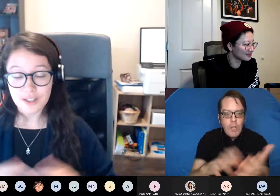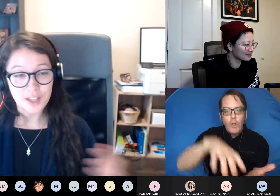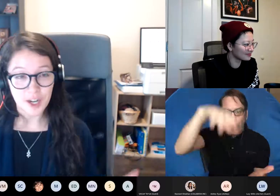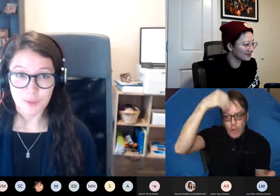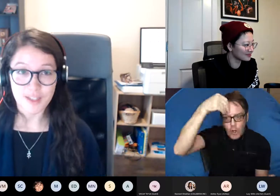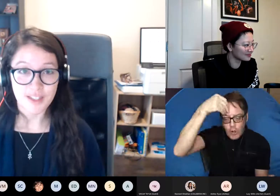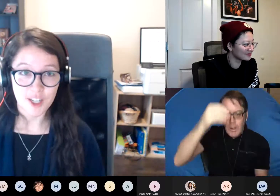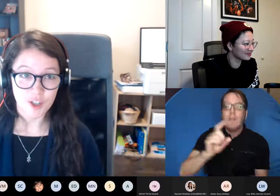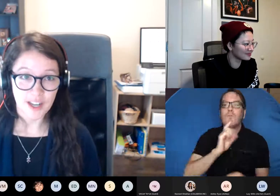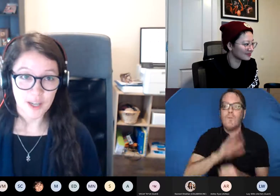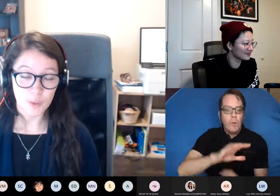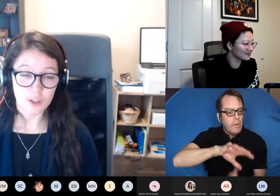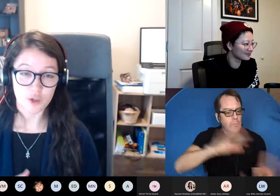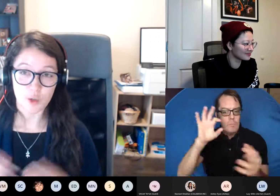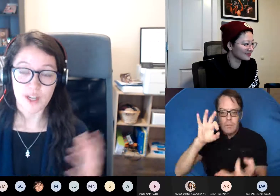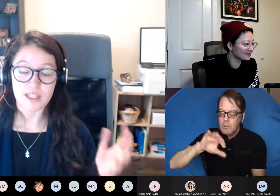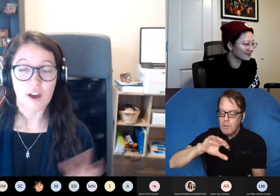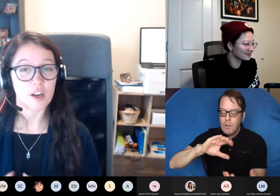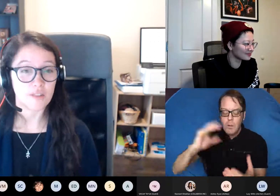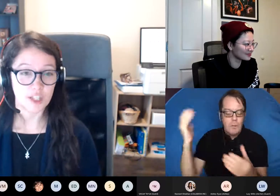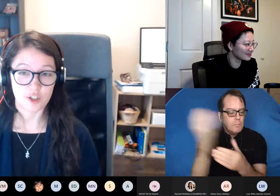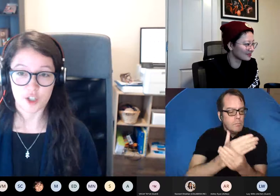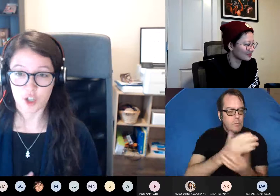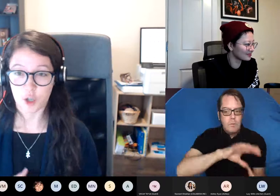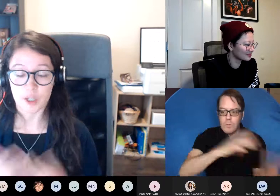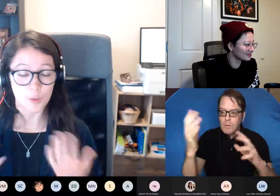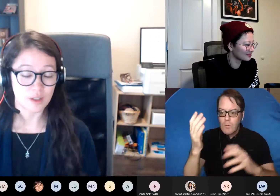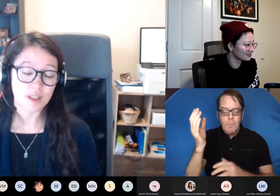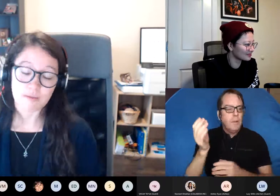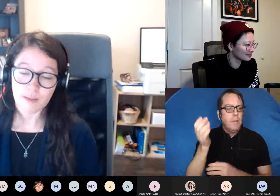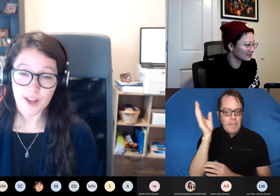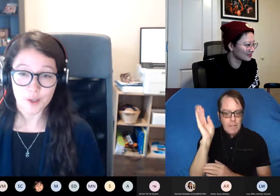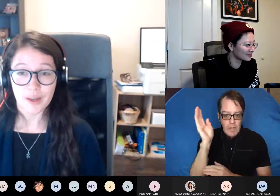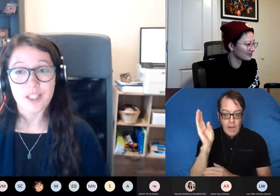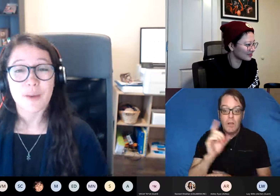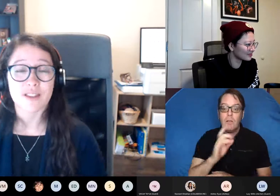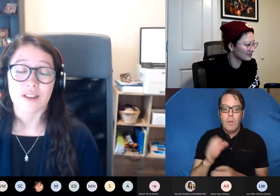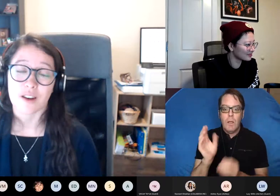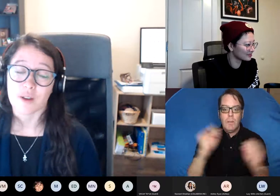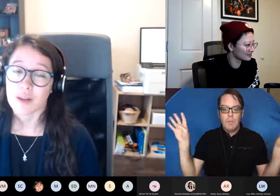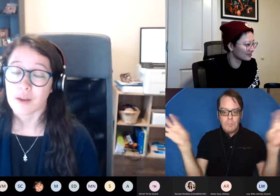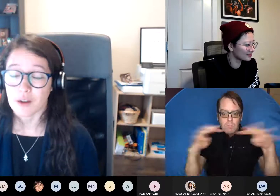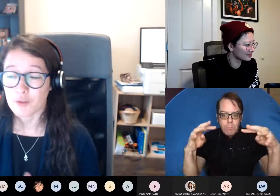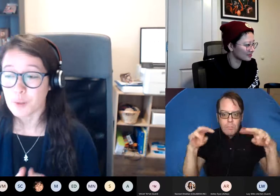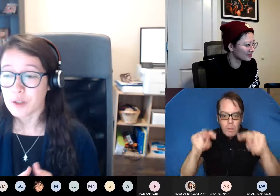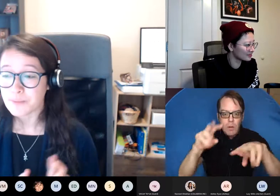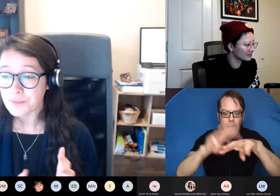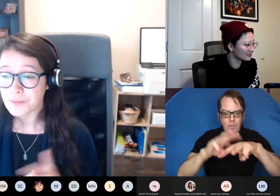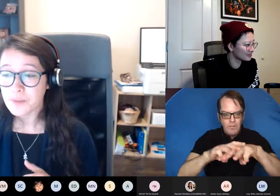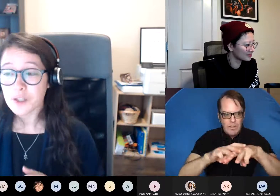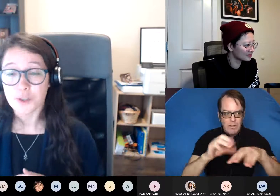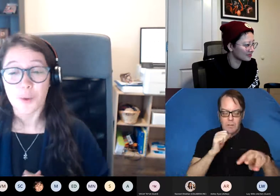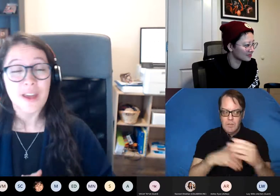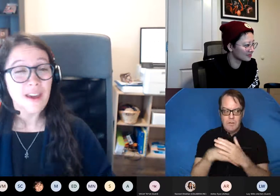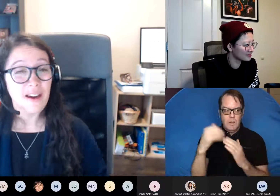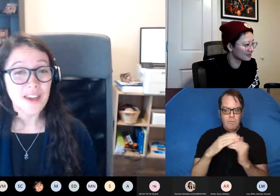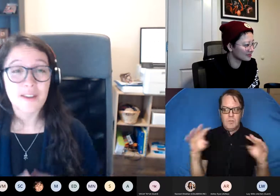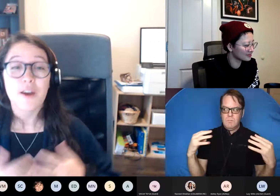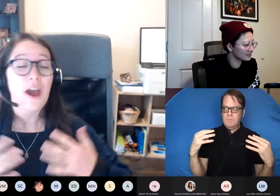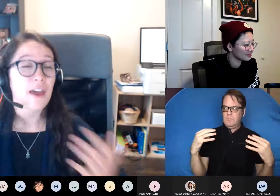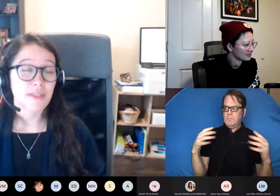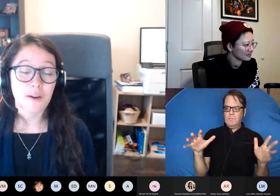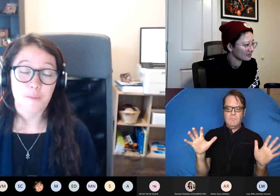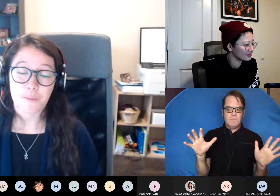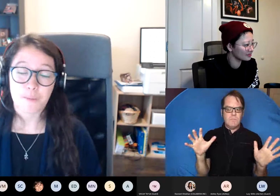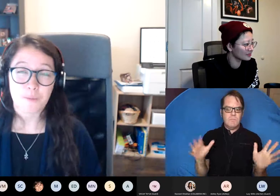disruptive to the entire presentation, and it really drew a ton of attention to her, which was, as you might expect, not incredibly comfortable. So